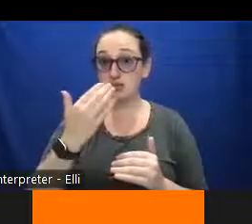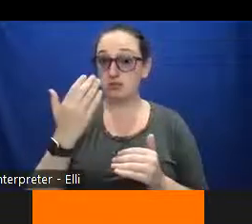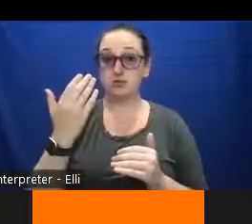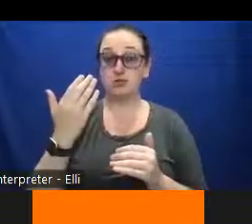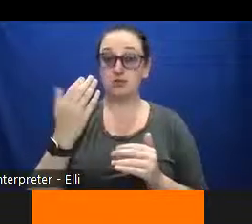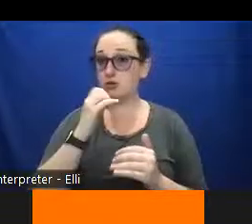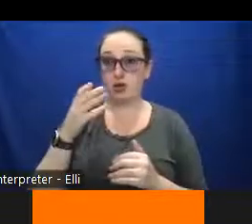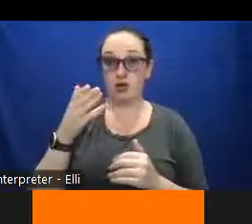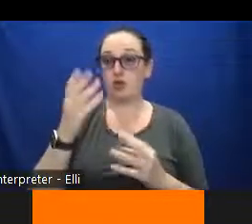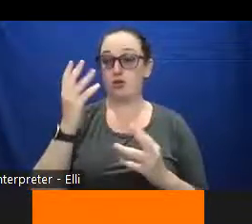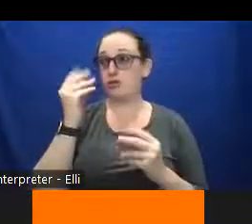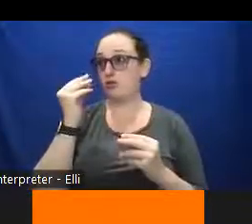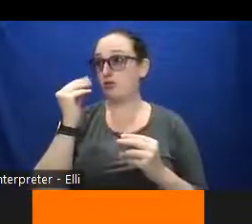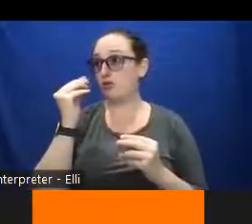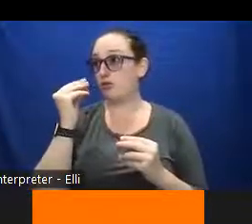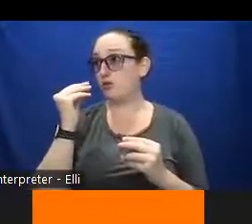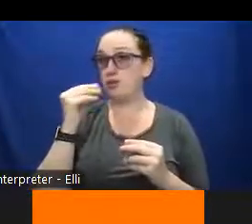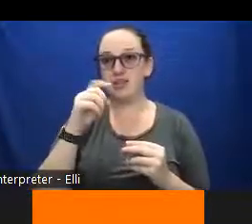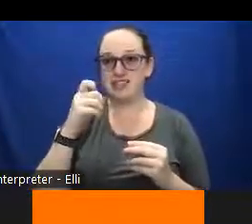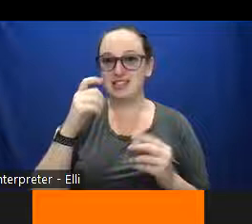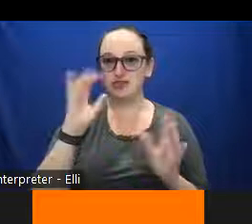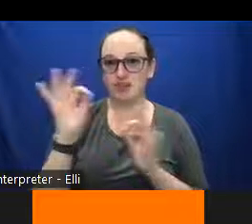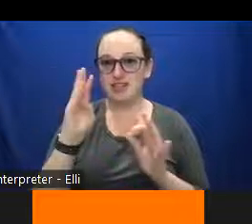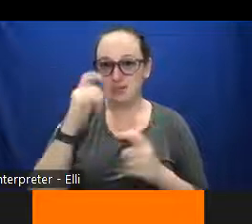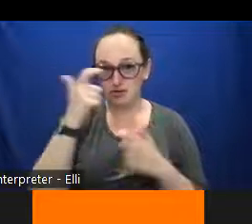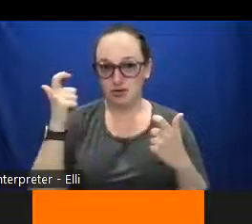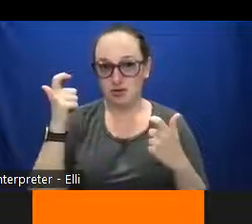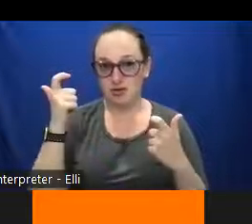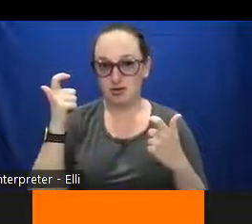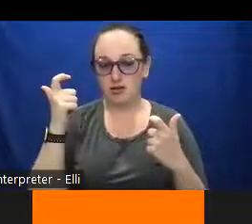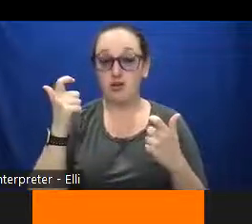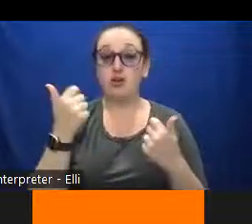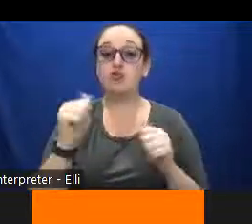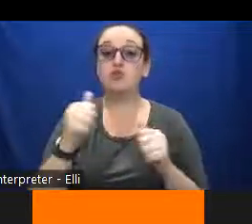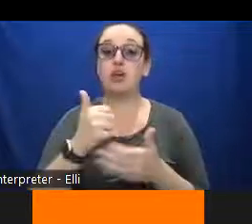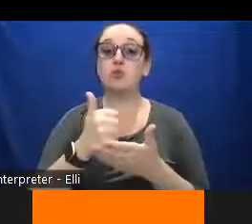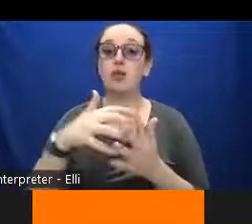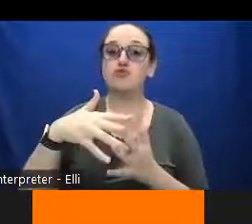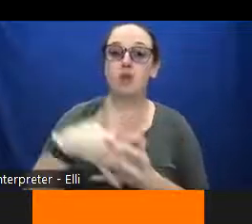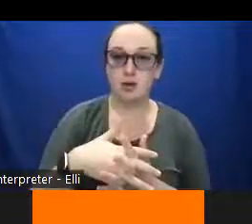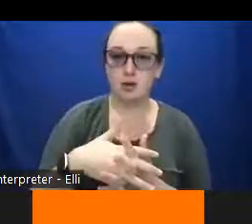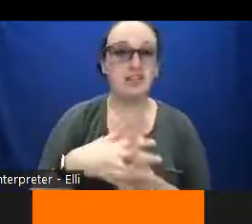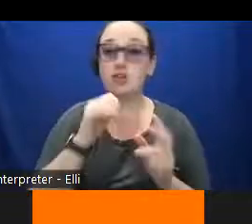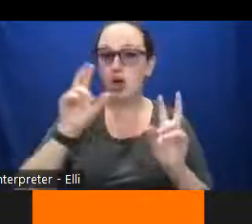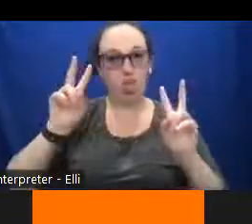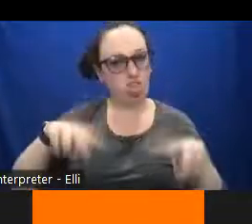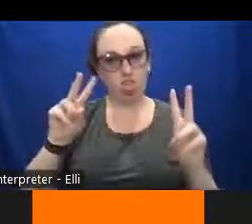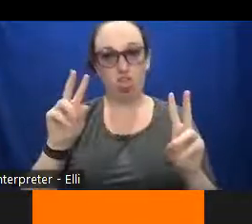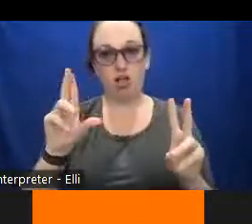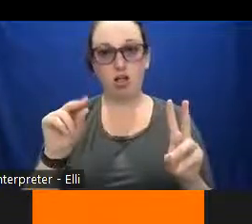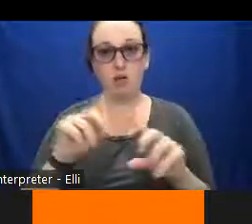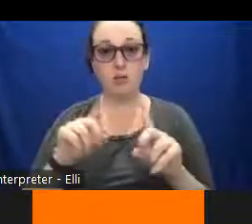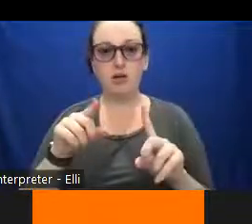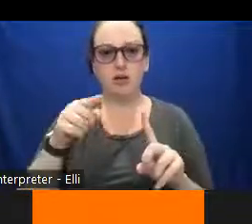by their traumatic memories. Try to ground them by asking a simple, non-patronizing question such as, "Are